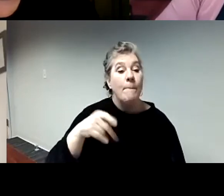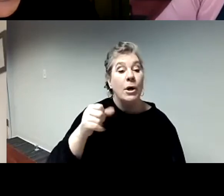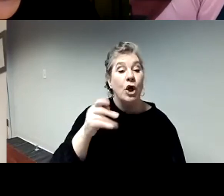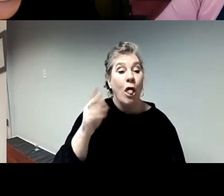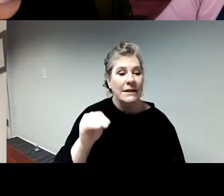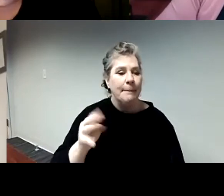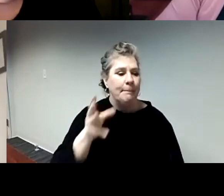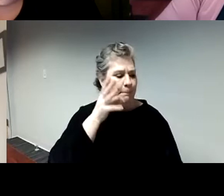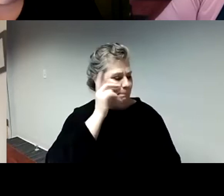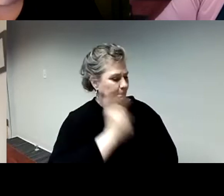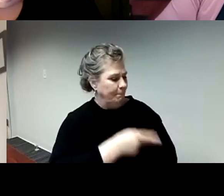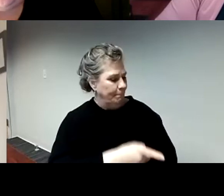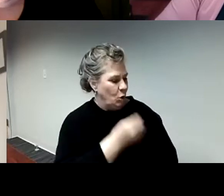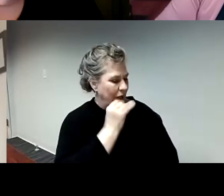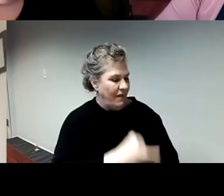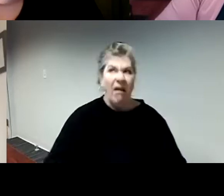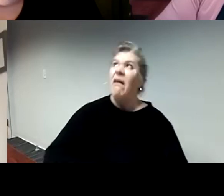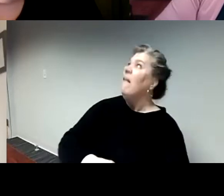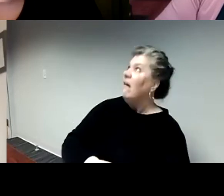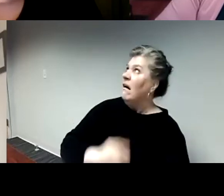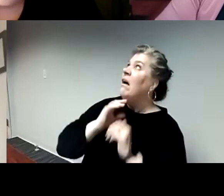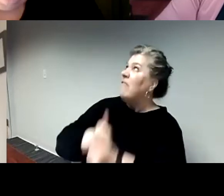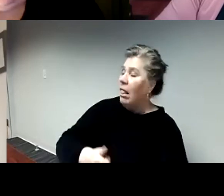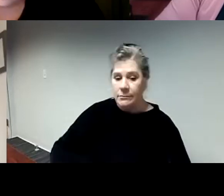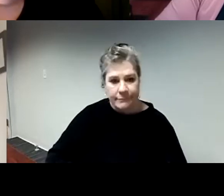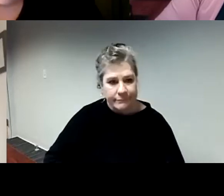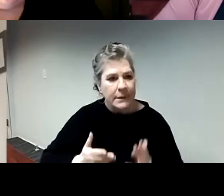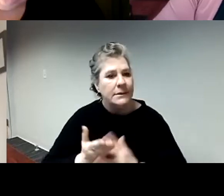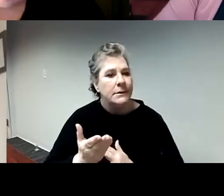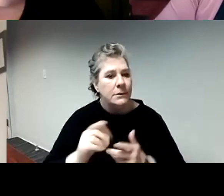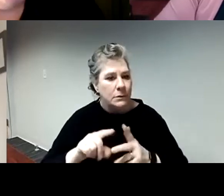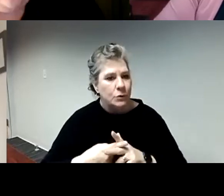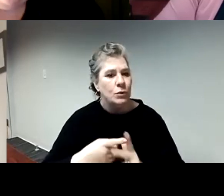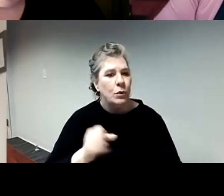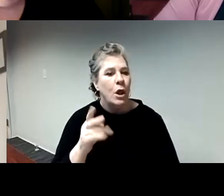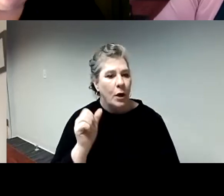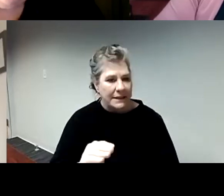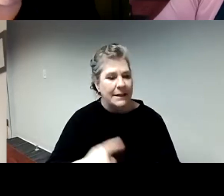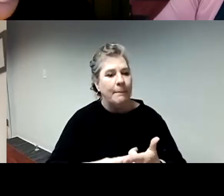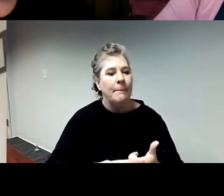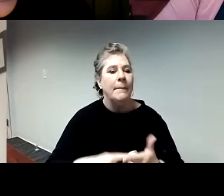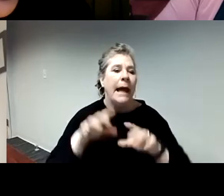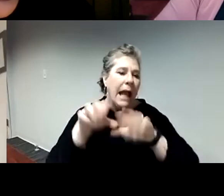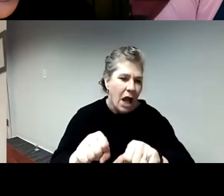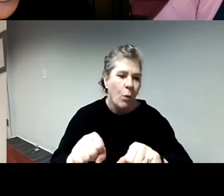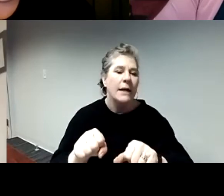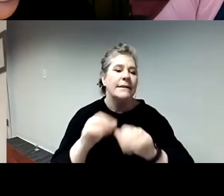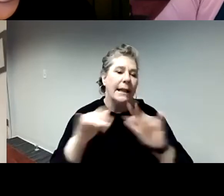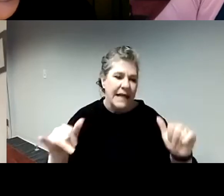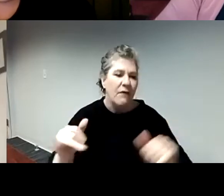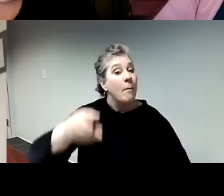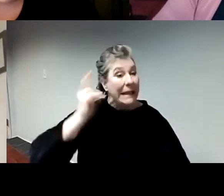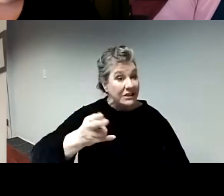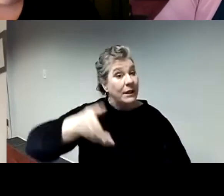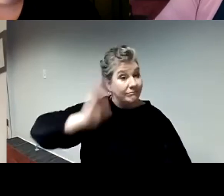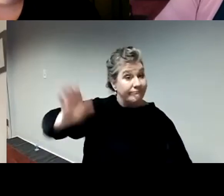that was, again, first started through colonialism, conquest, imperialism, et cetera. And